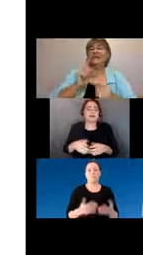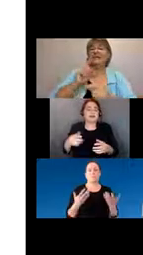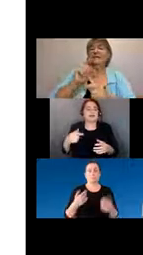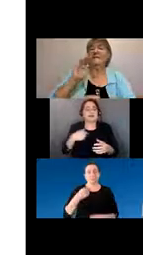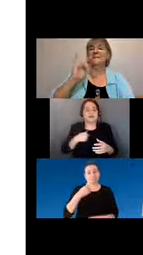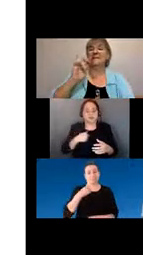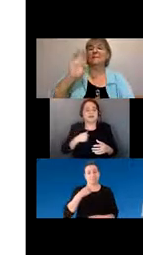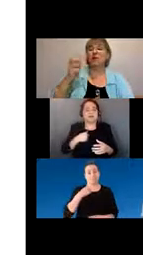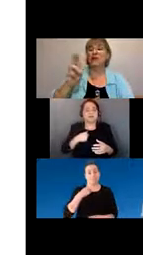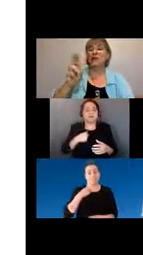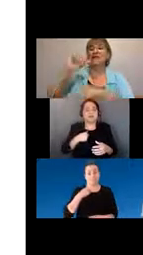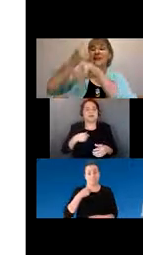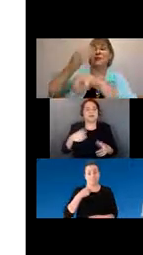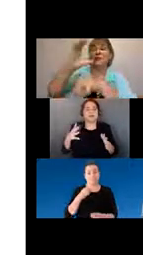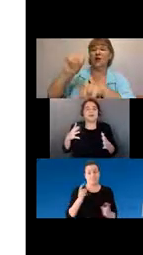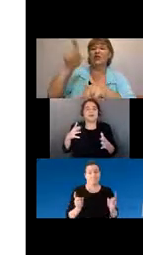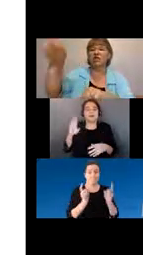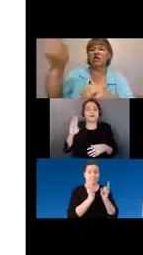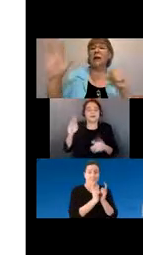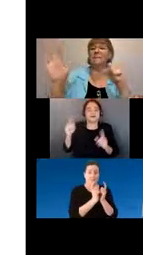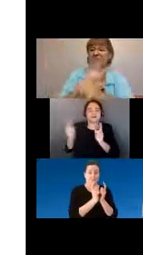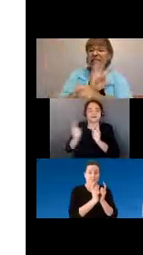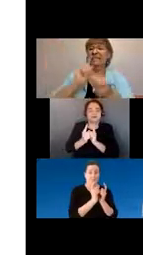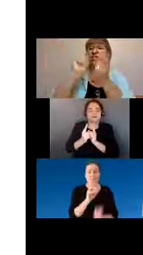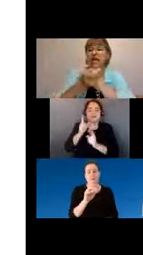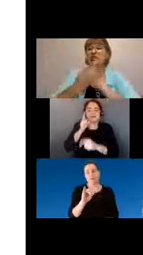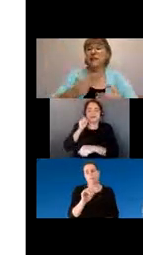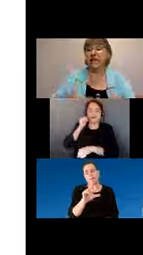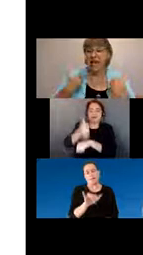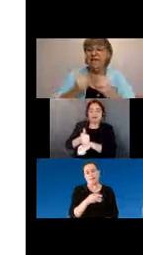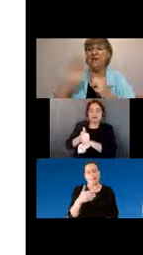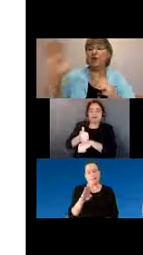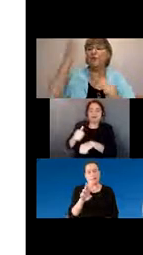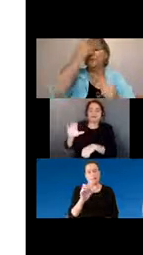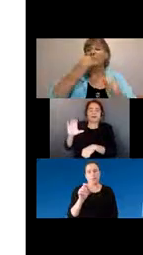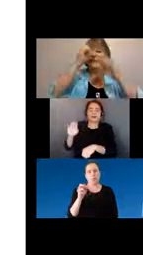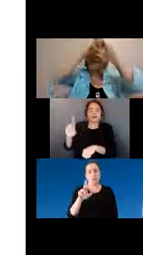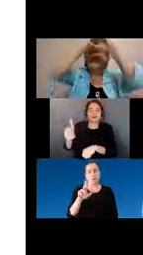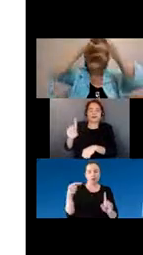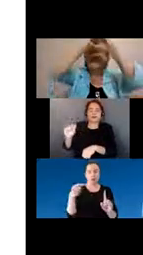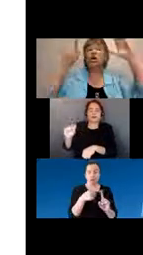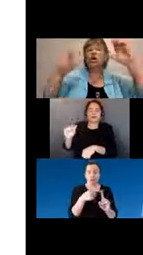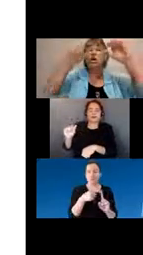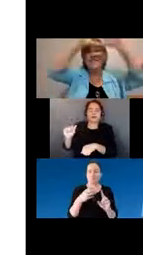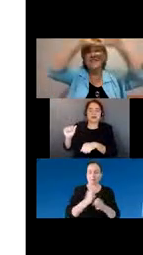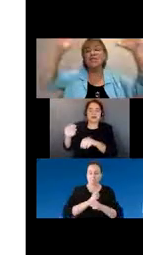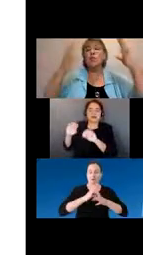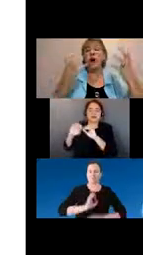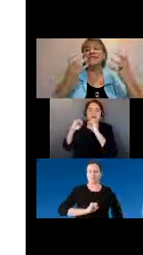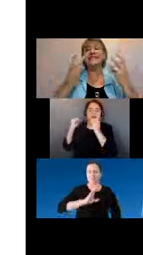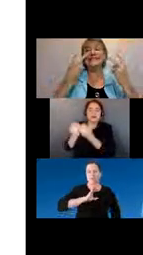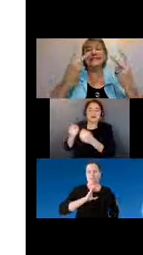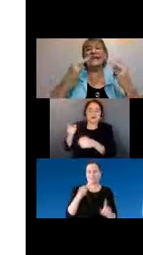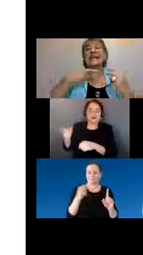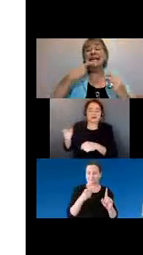met Millie Brother, the founder of CODA. She completely changed my life with her beautiful vision. Her vision